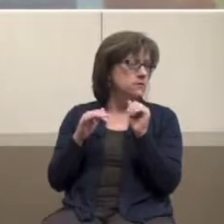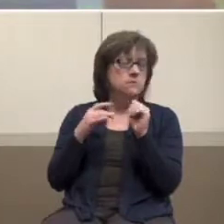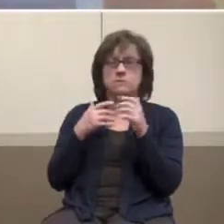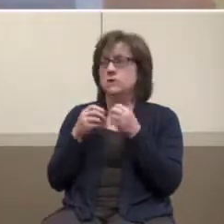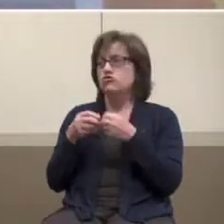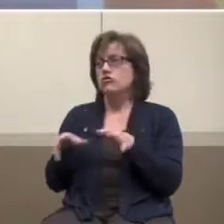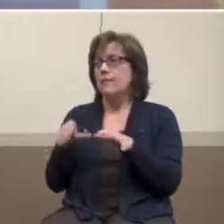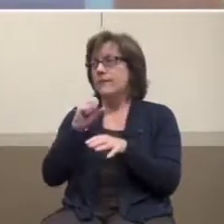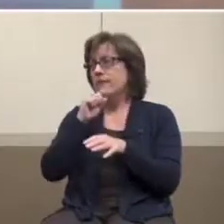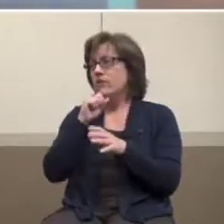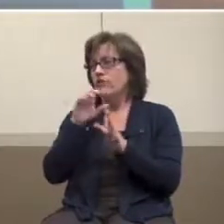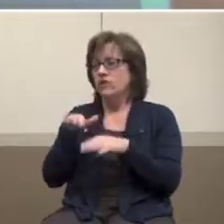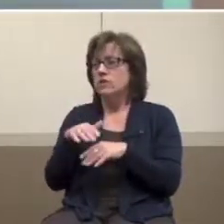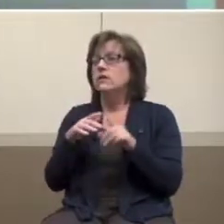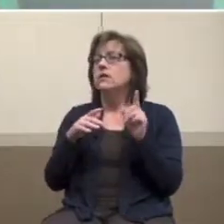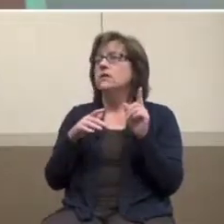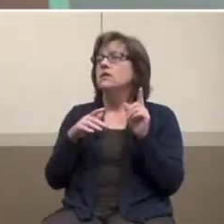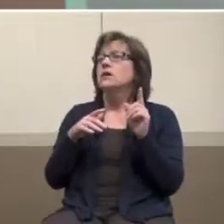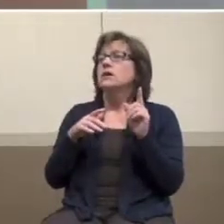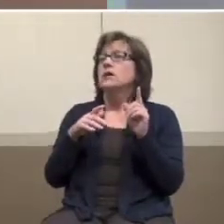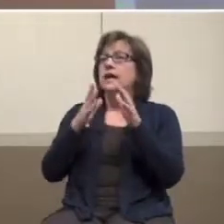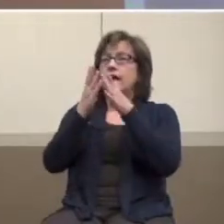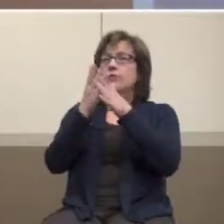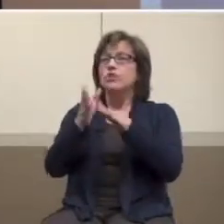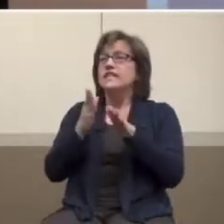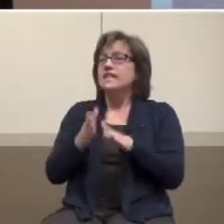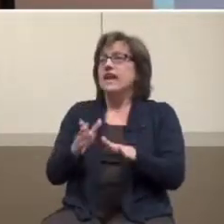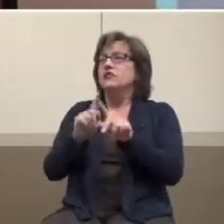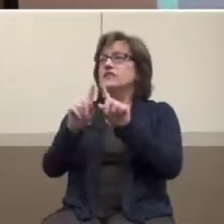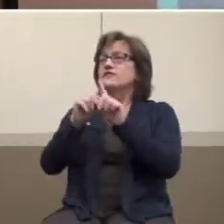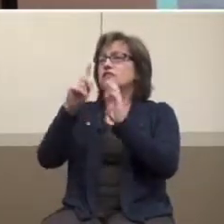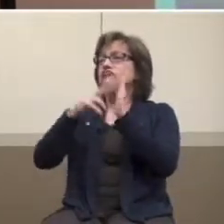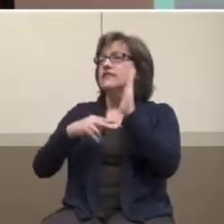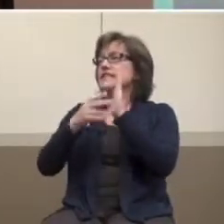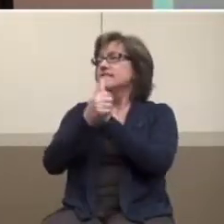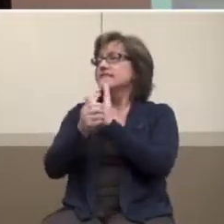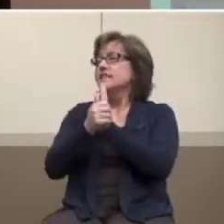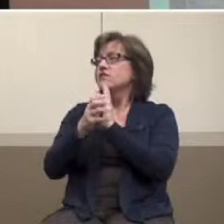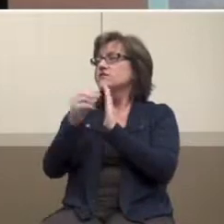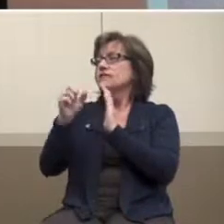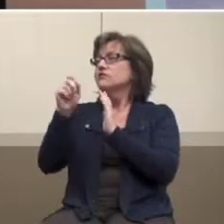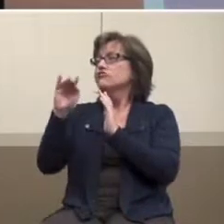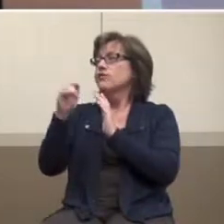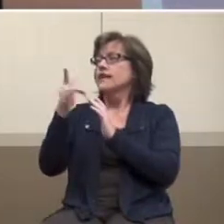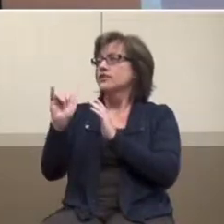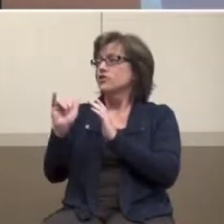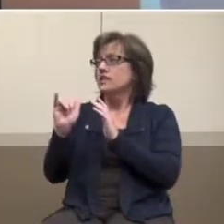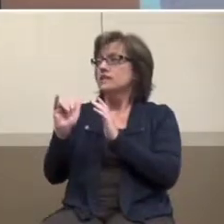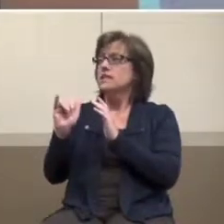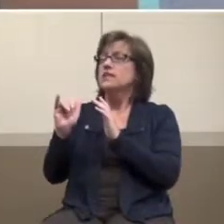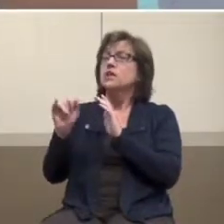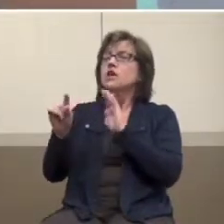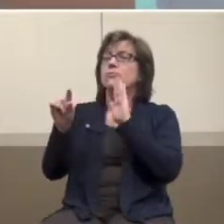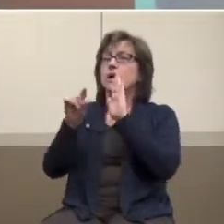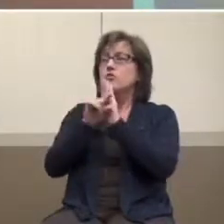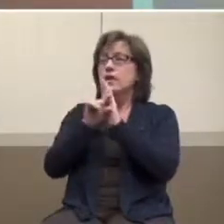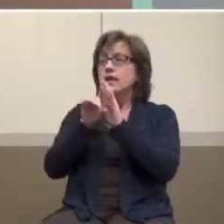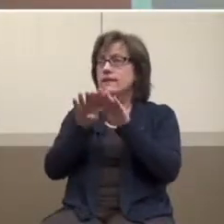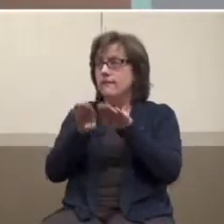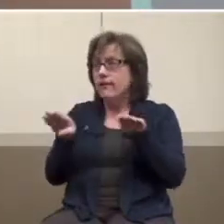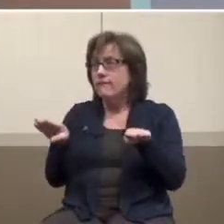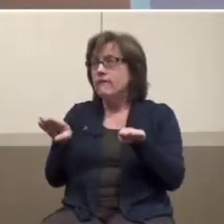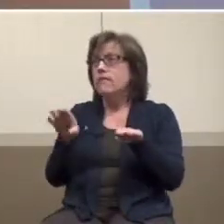different reading skills and strategies by grade level, and